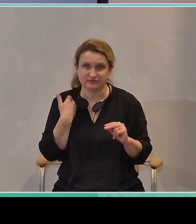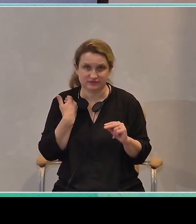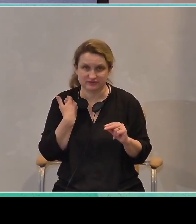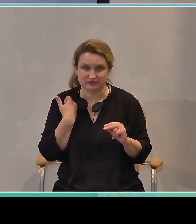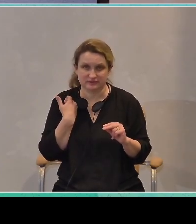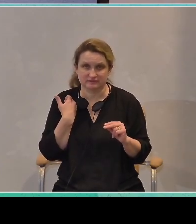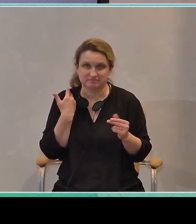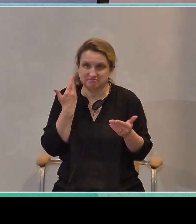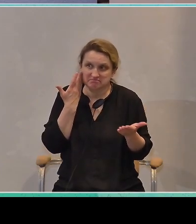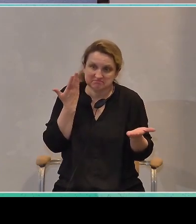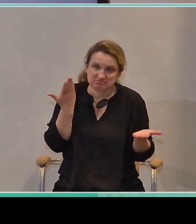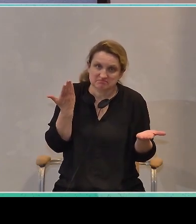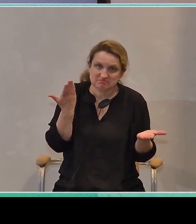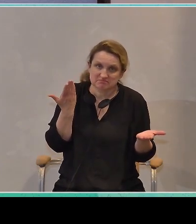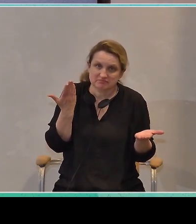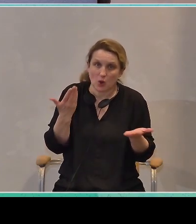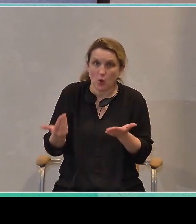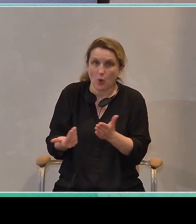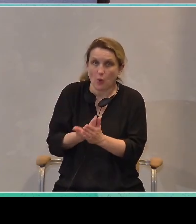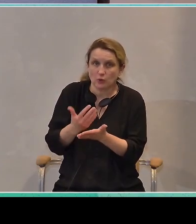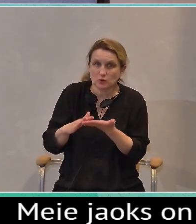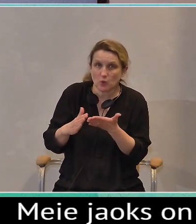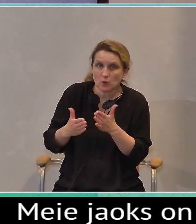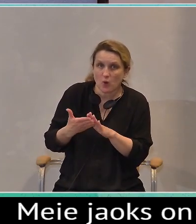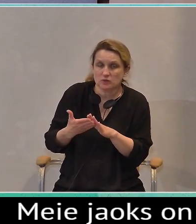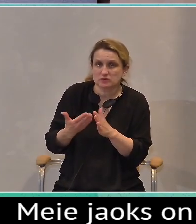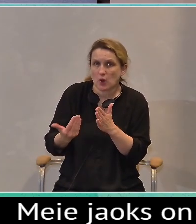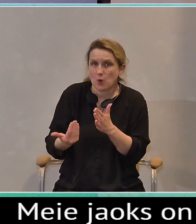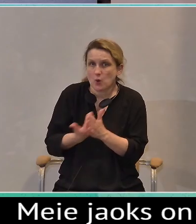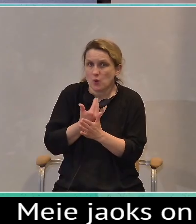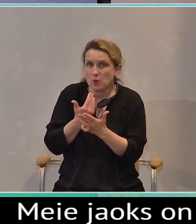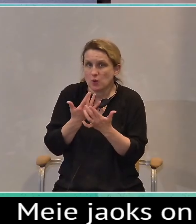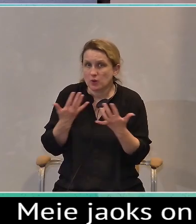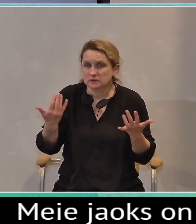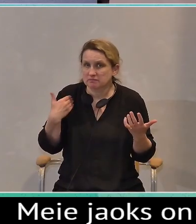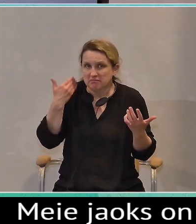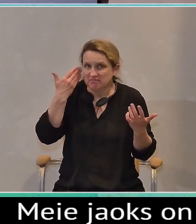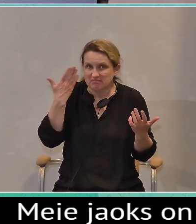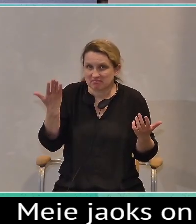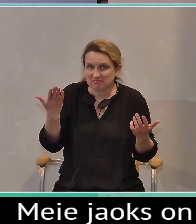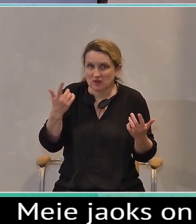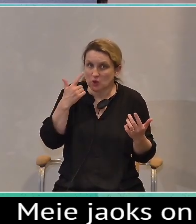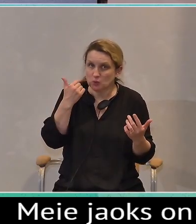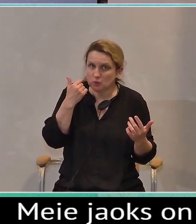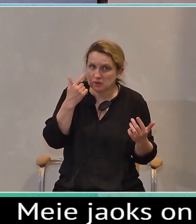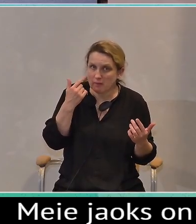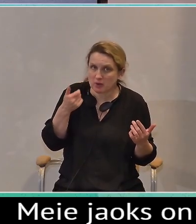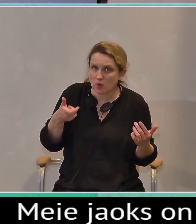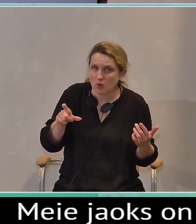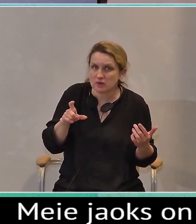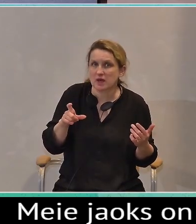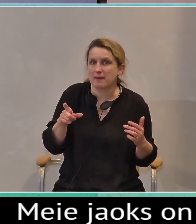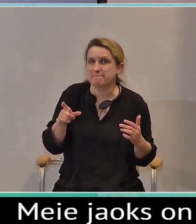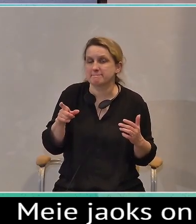Naturally, since Franka does not speak, and if a new situation presents itself or a new